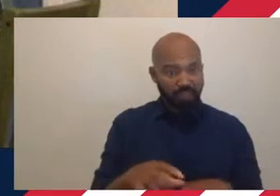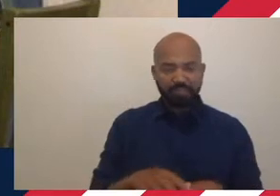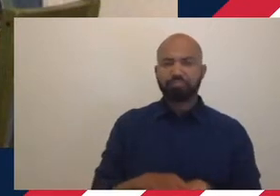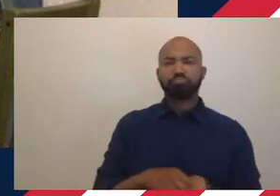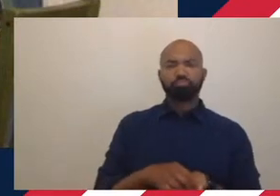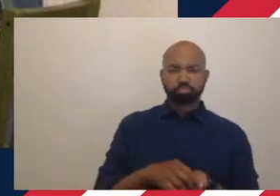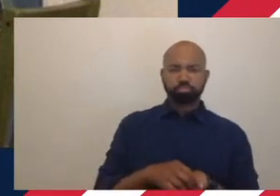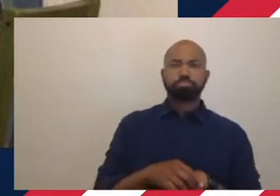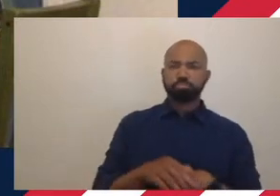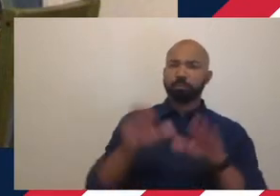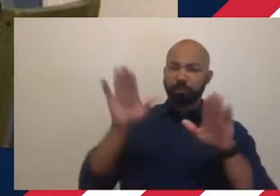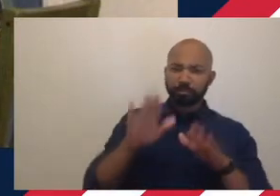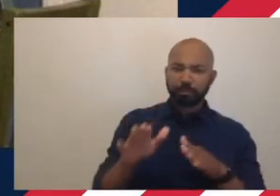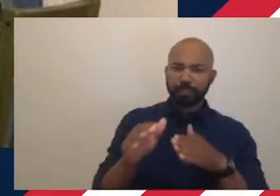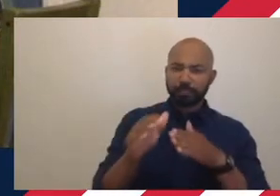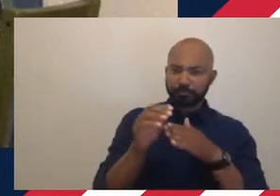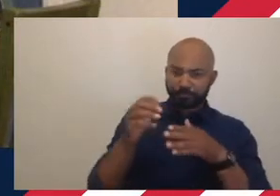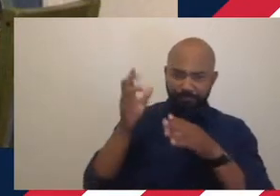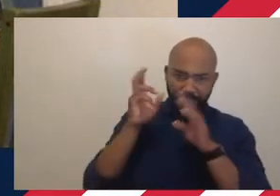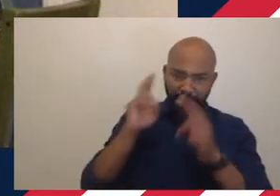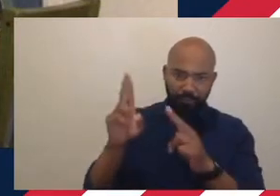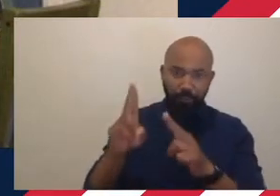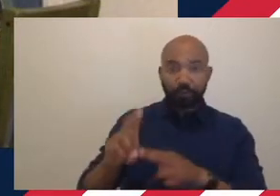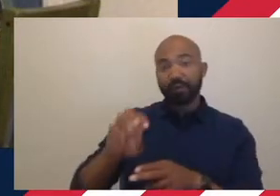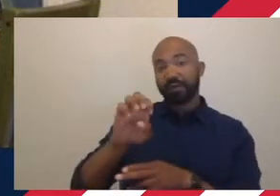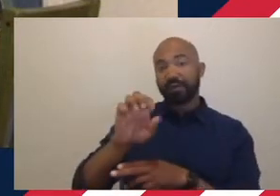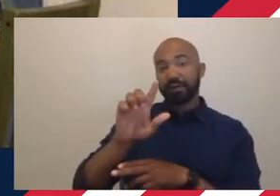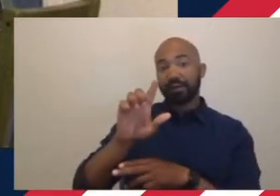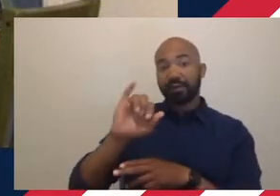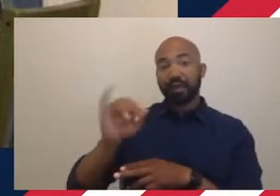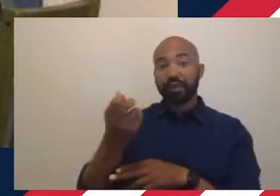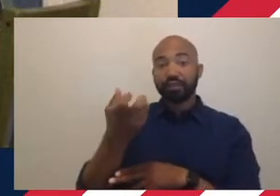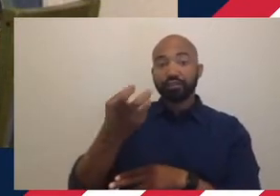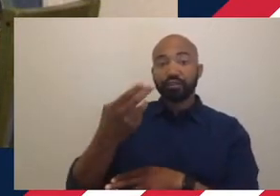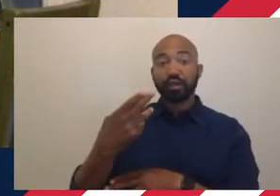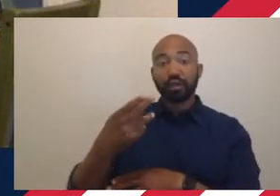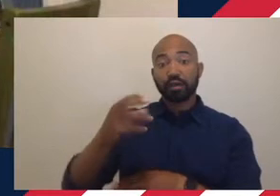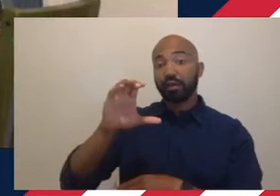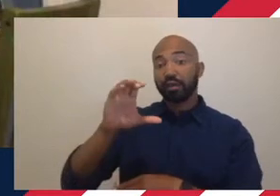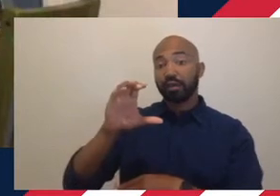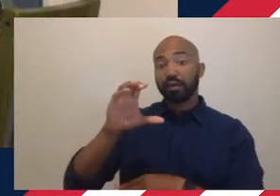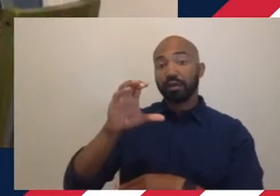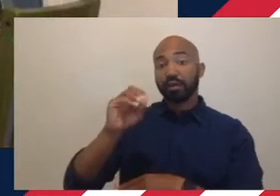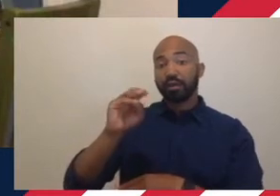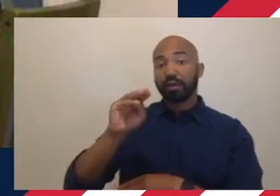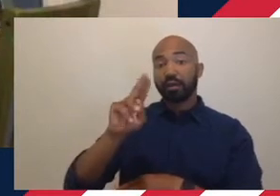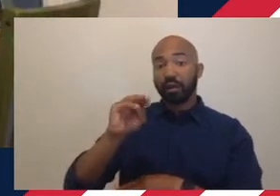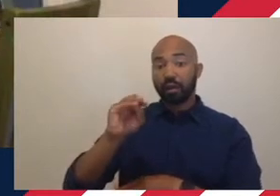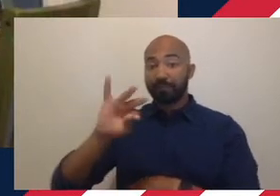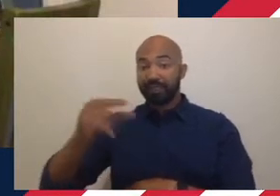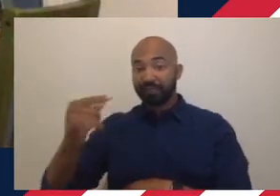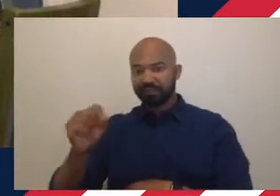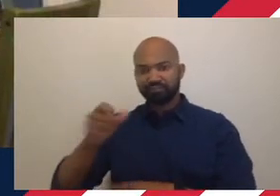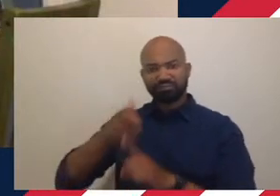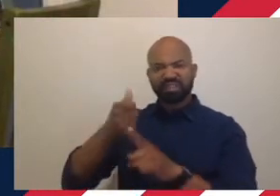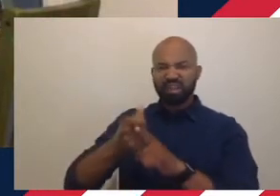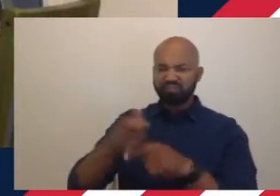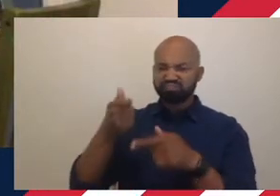us, the late, great Elijah Cummings. And Chairman Cummings served with great distinction, and as a proud